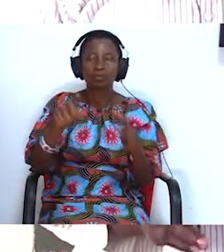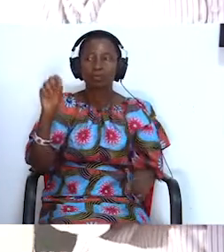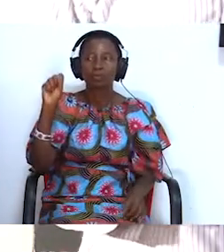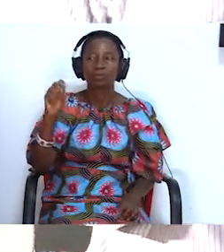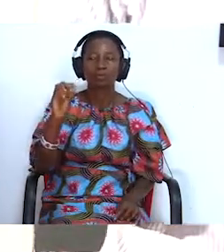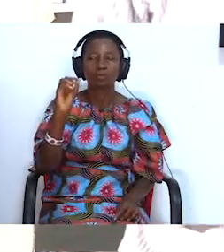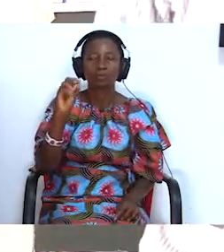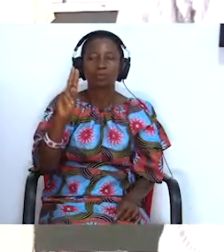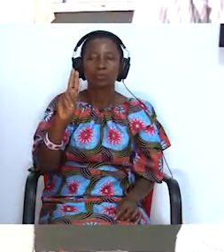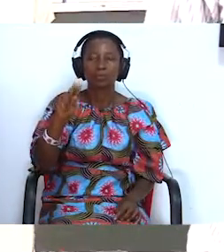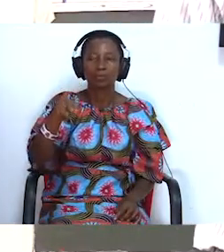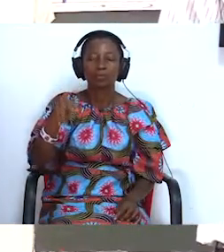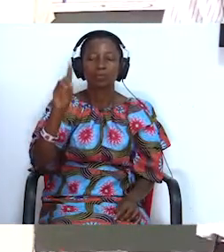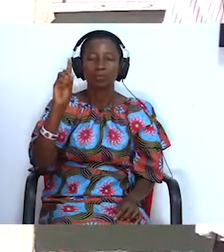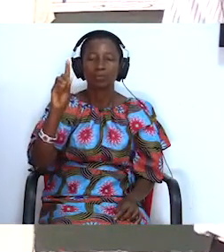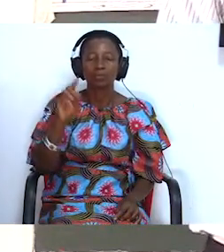to practice.